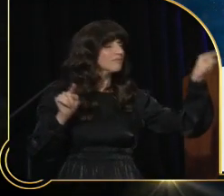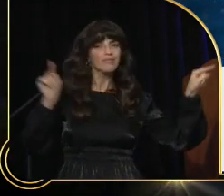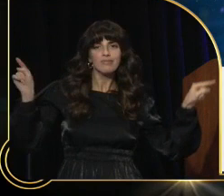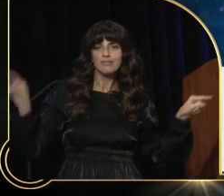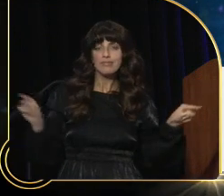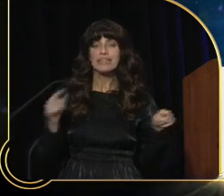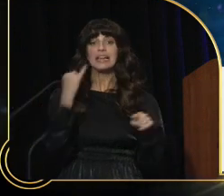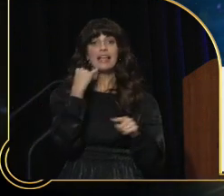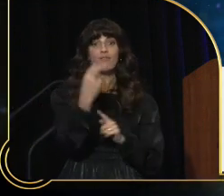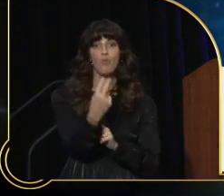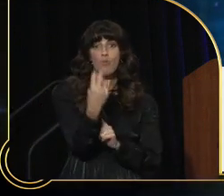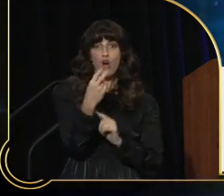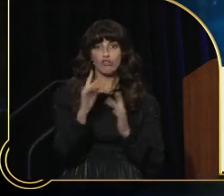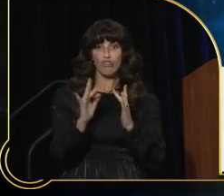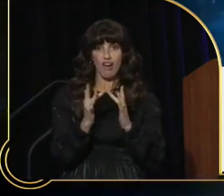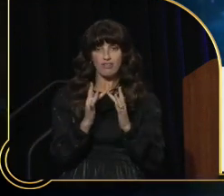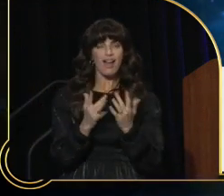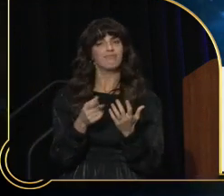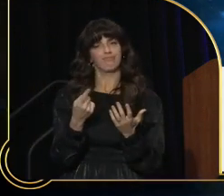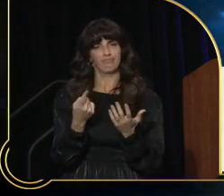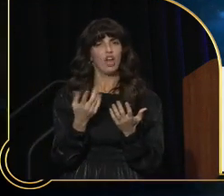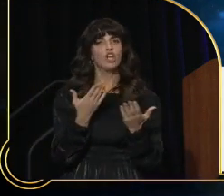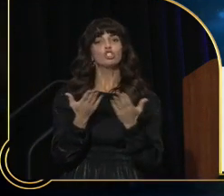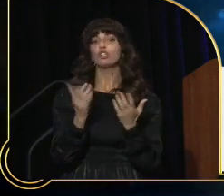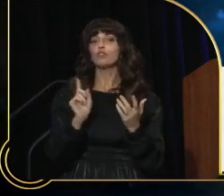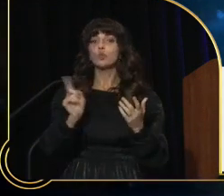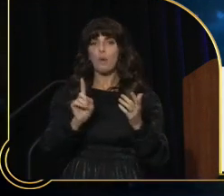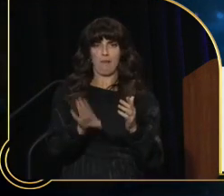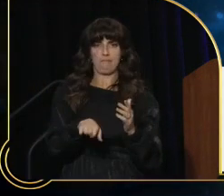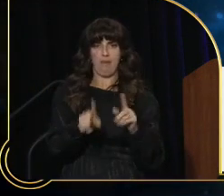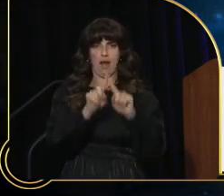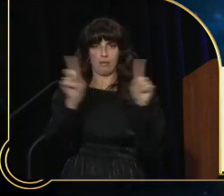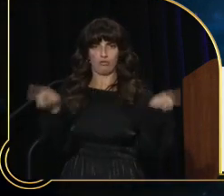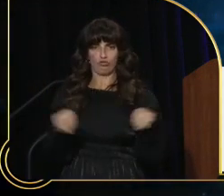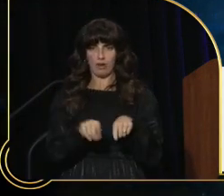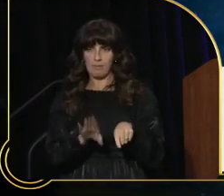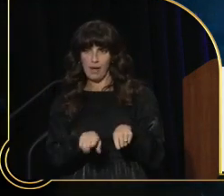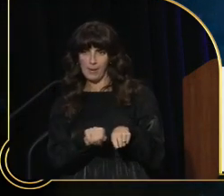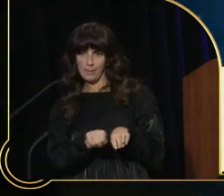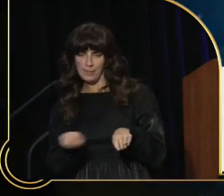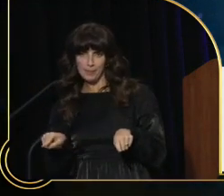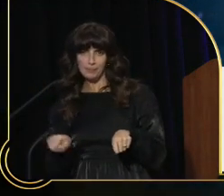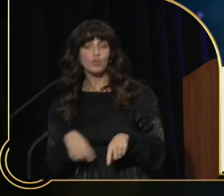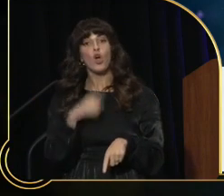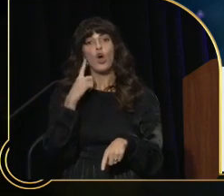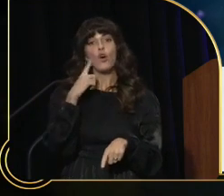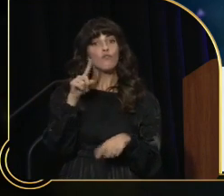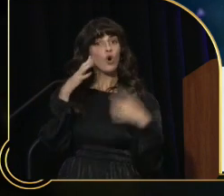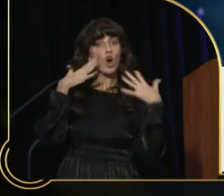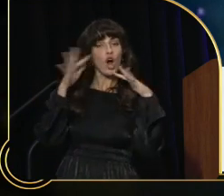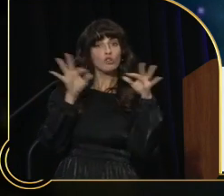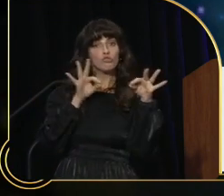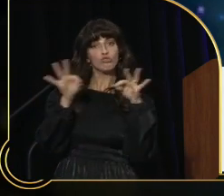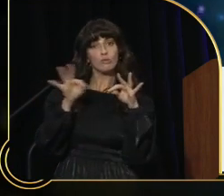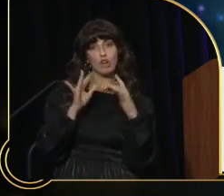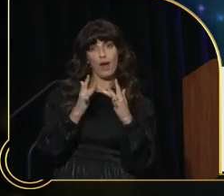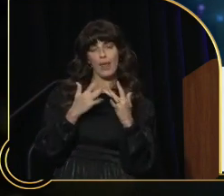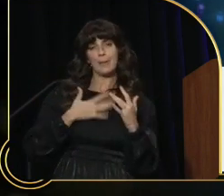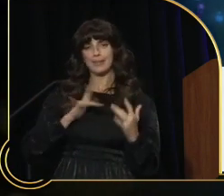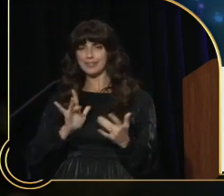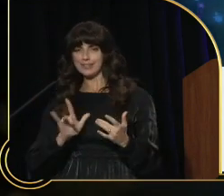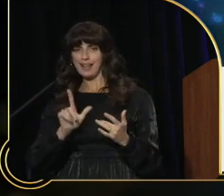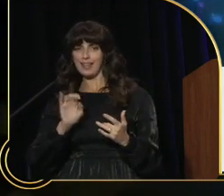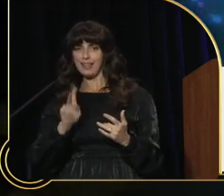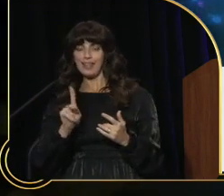watching online, these services will be at the bottom of your screen. For audio description online, please click the link in